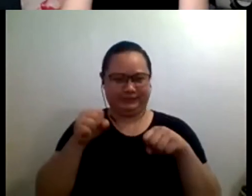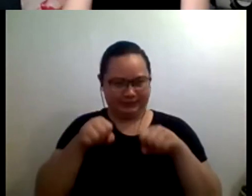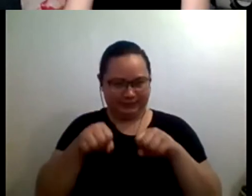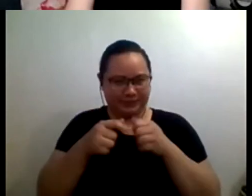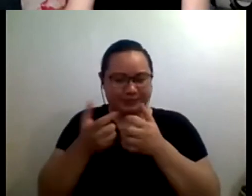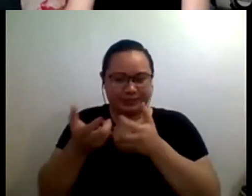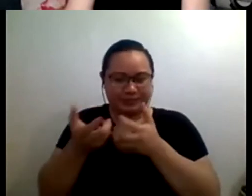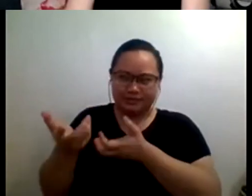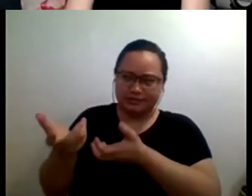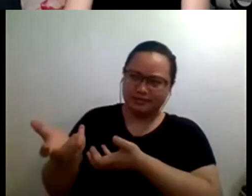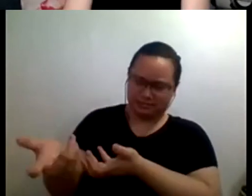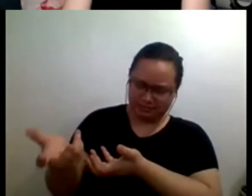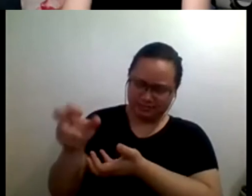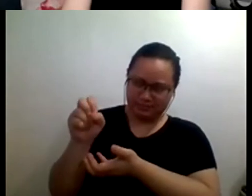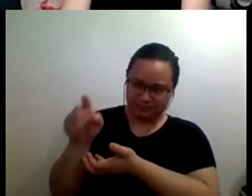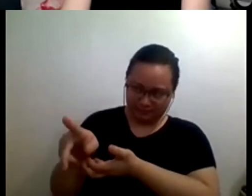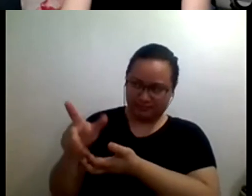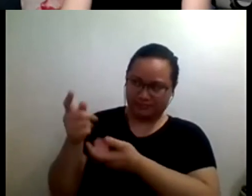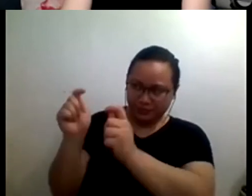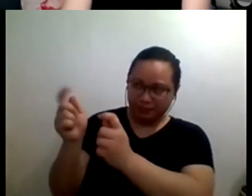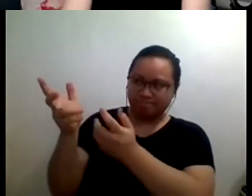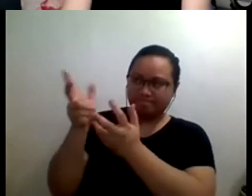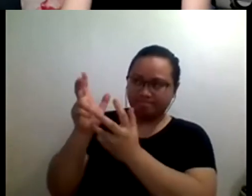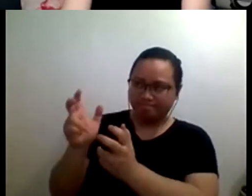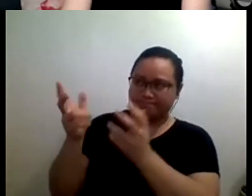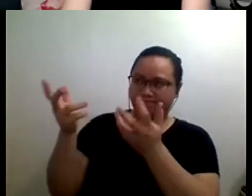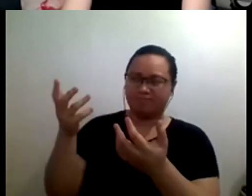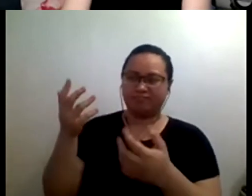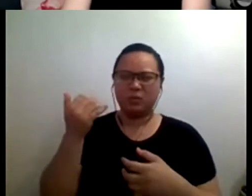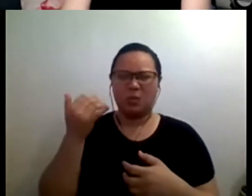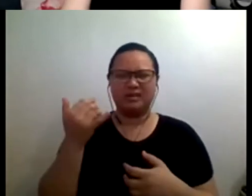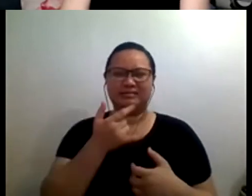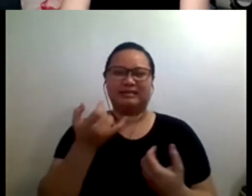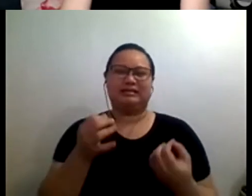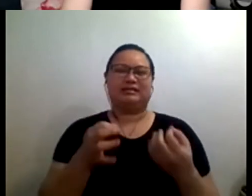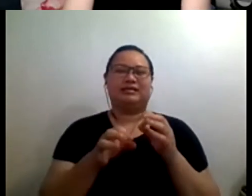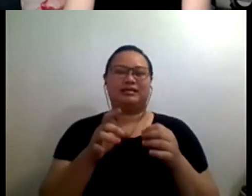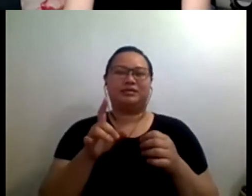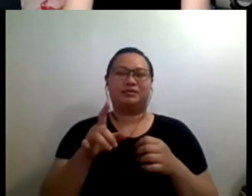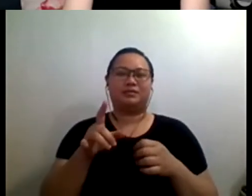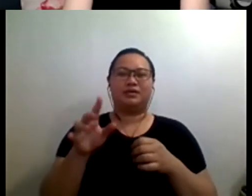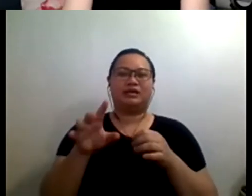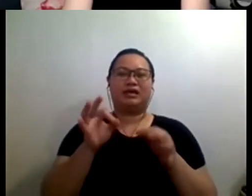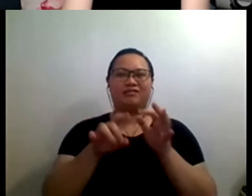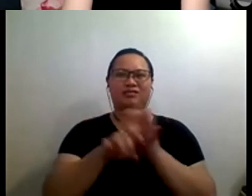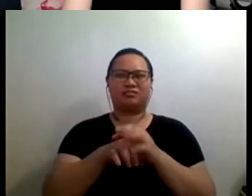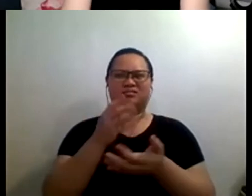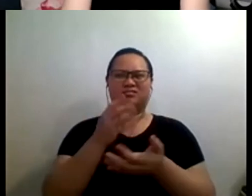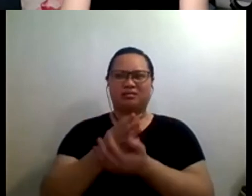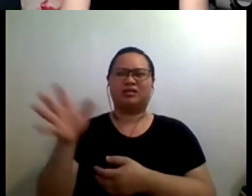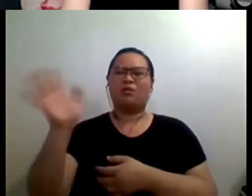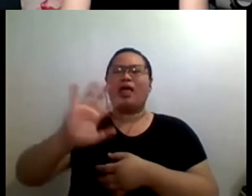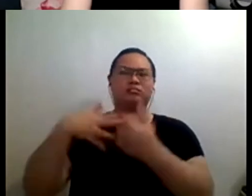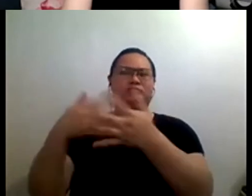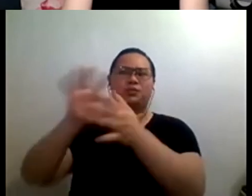I think we stop extending grace if we believe, or we stop believing, hey, that guy, wala na siyang deserve